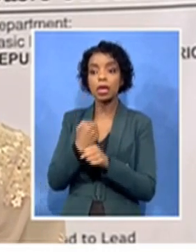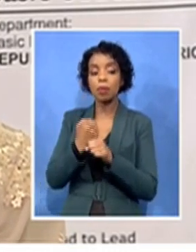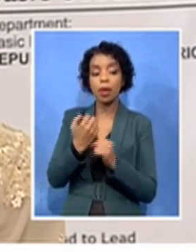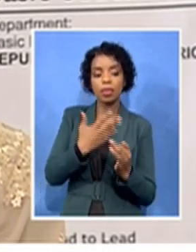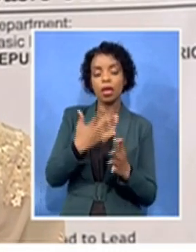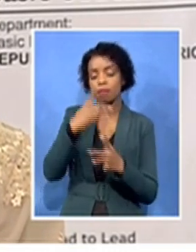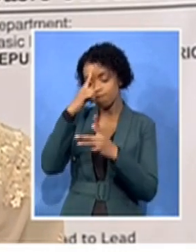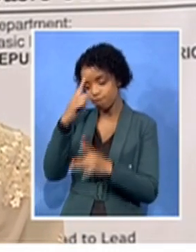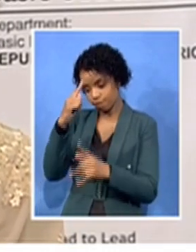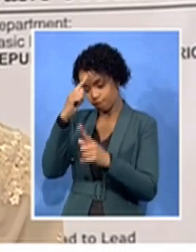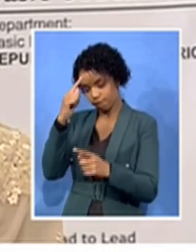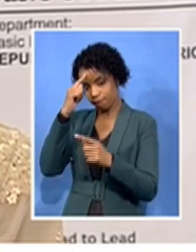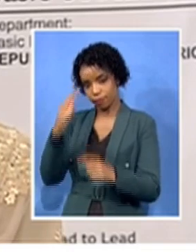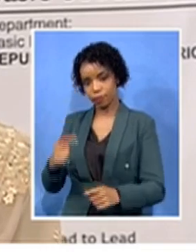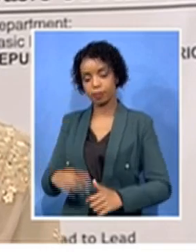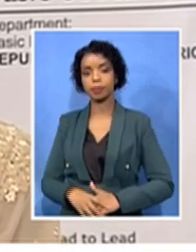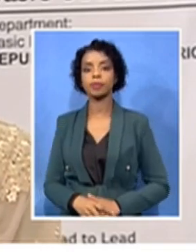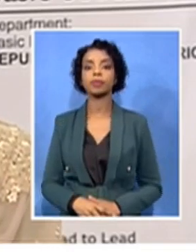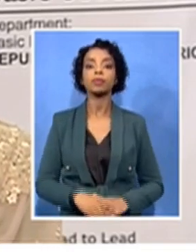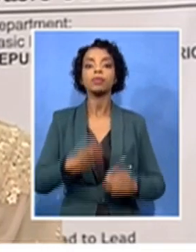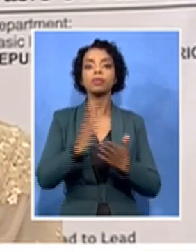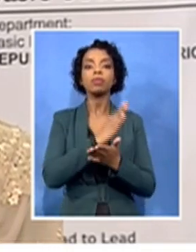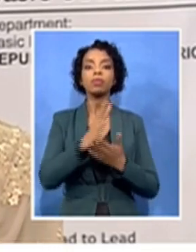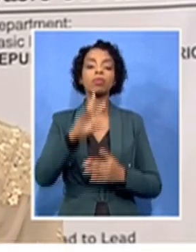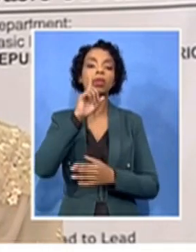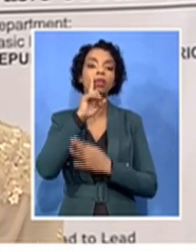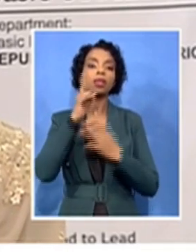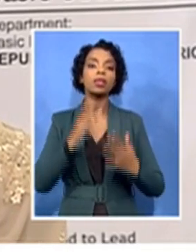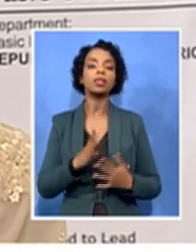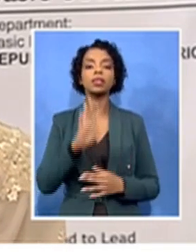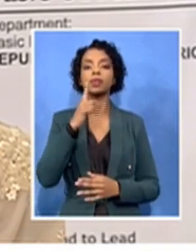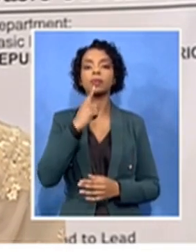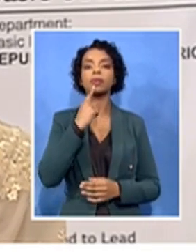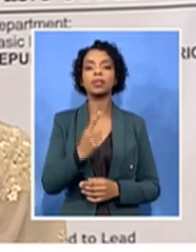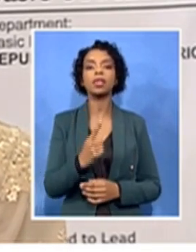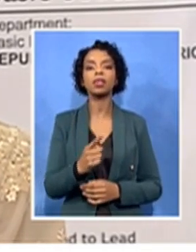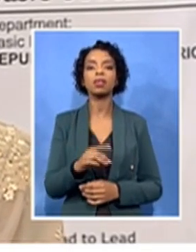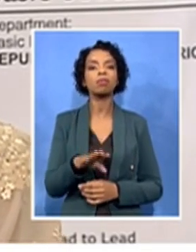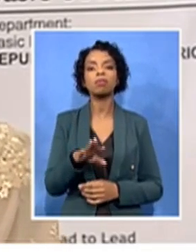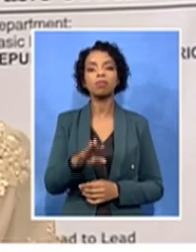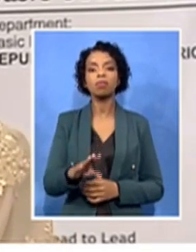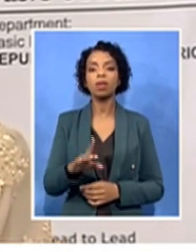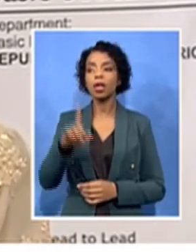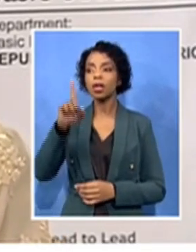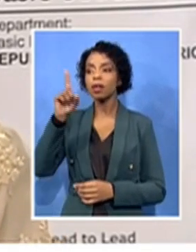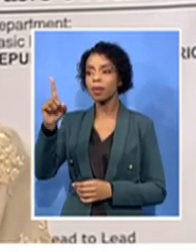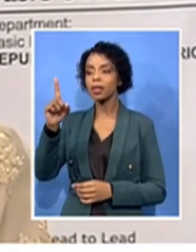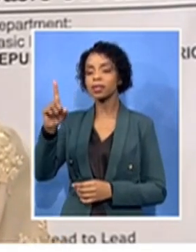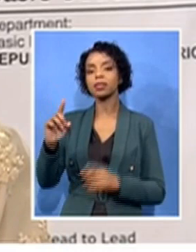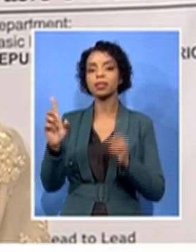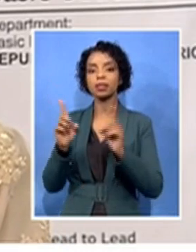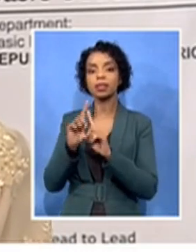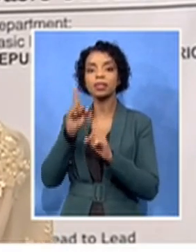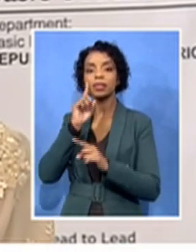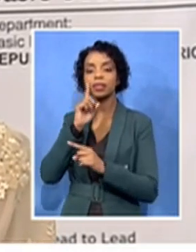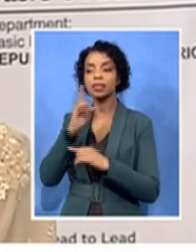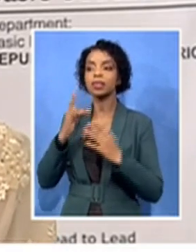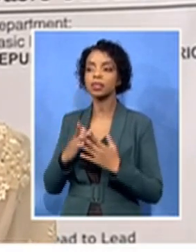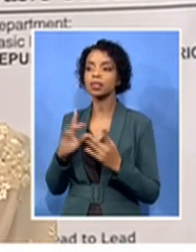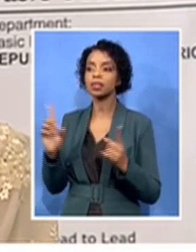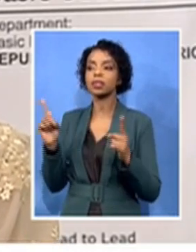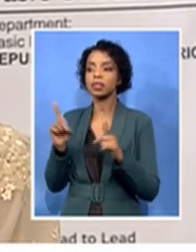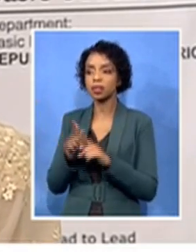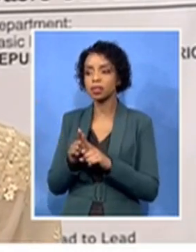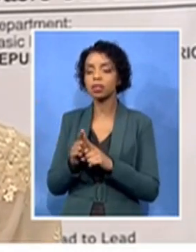teachers are indispensable to the system. Moreover, teachers are critical in our efforts to steer our country